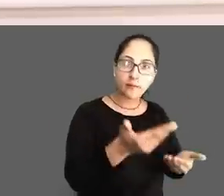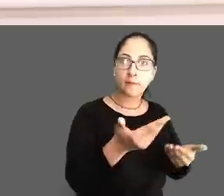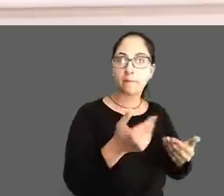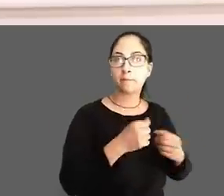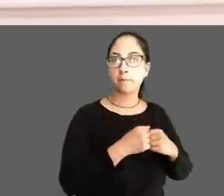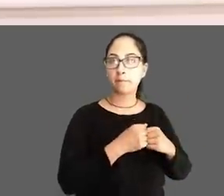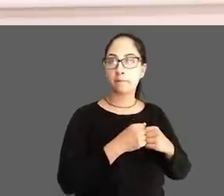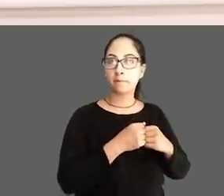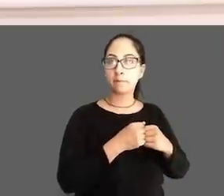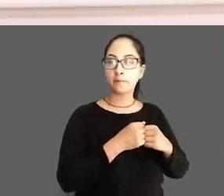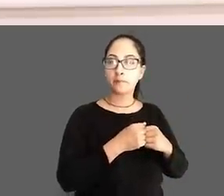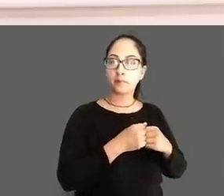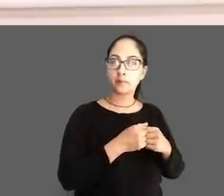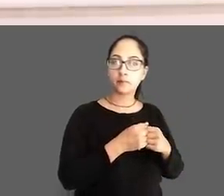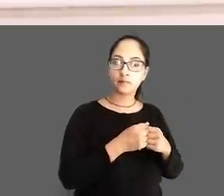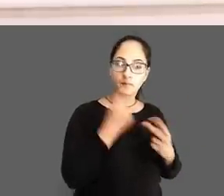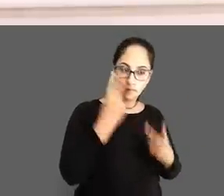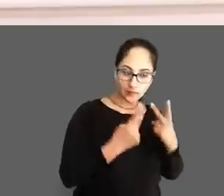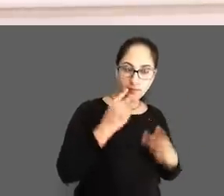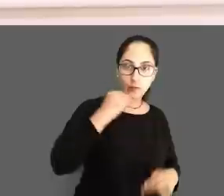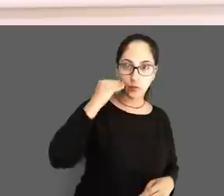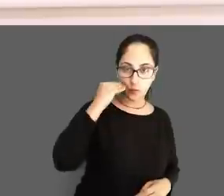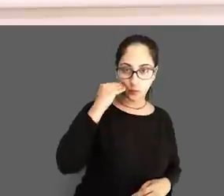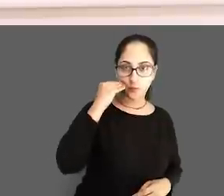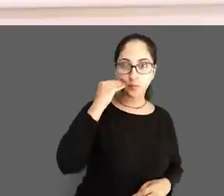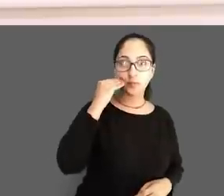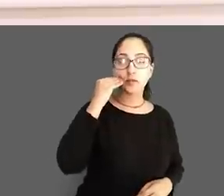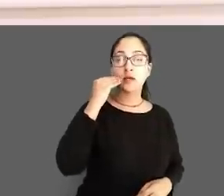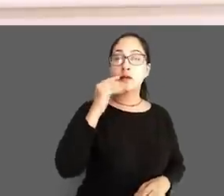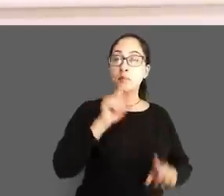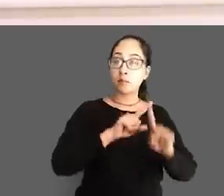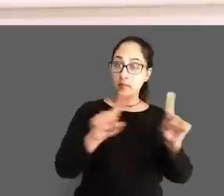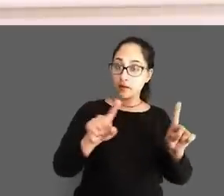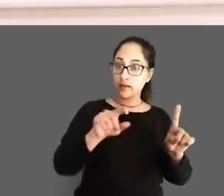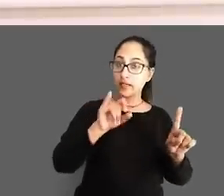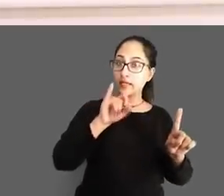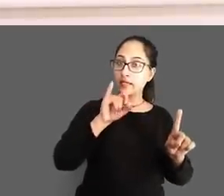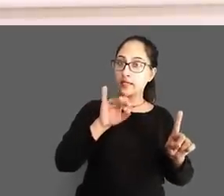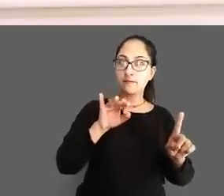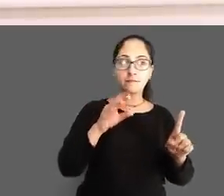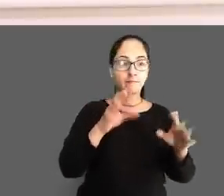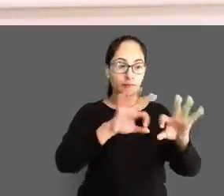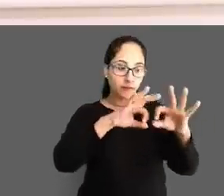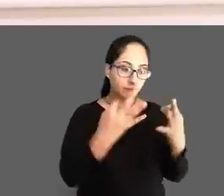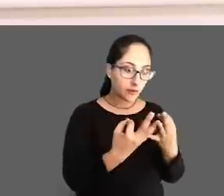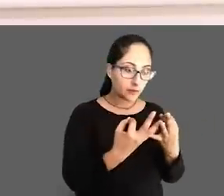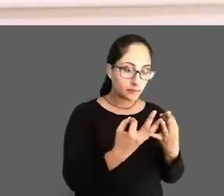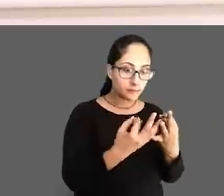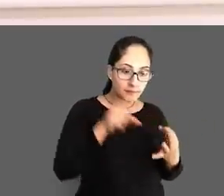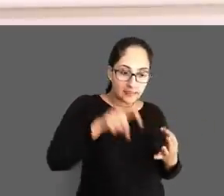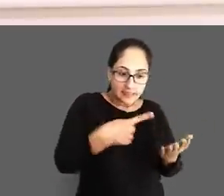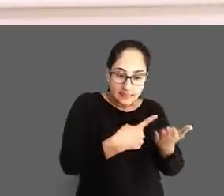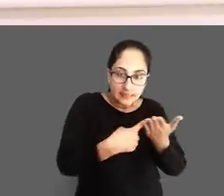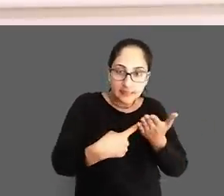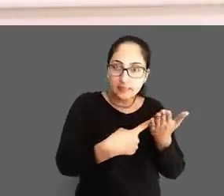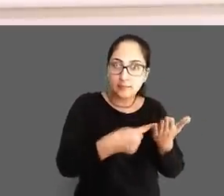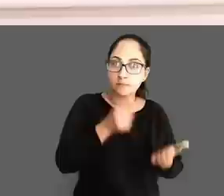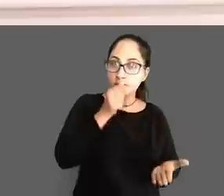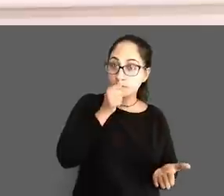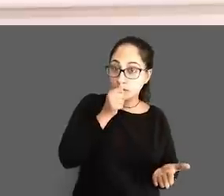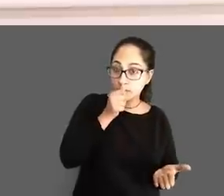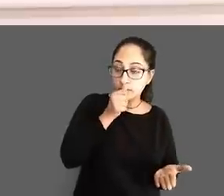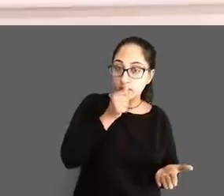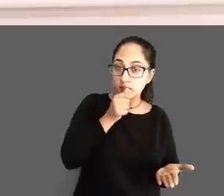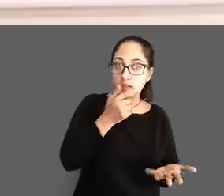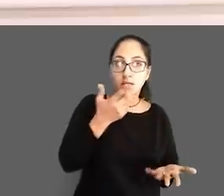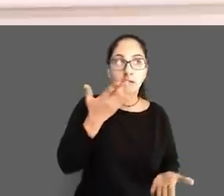with in various places within the home. But when there are times where we want to